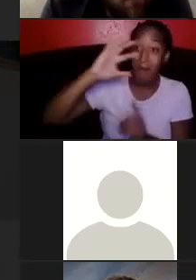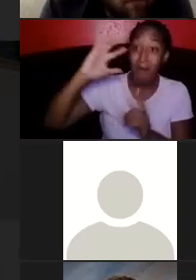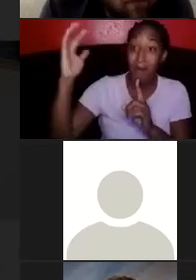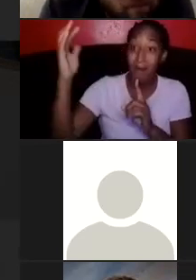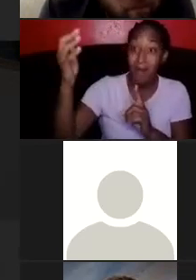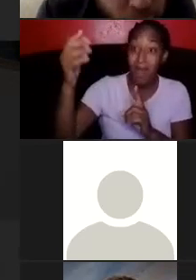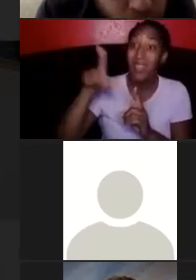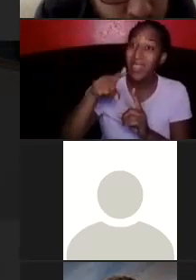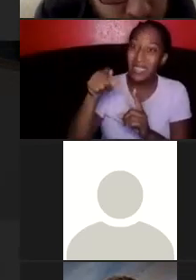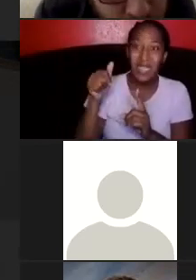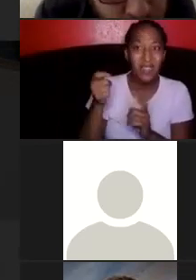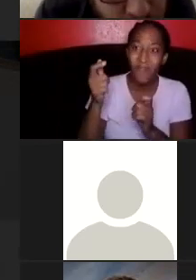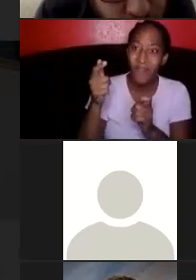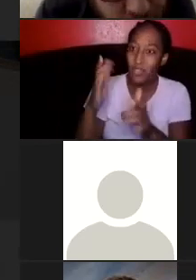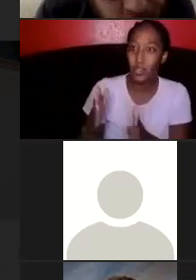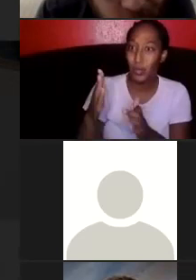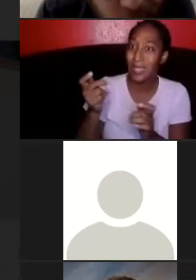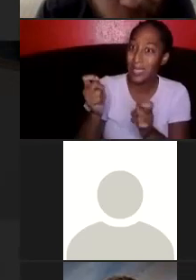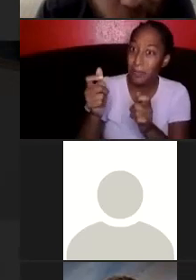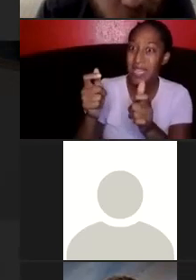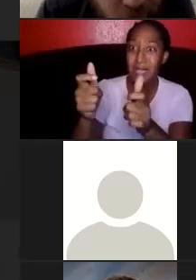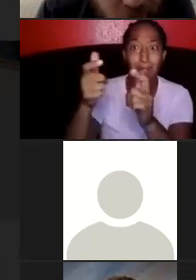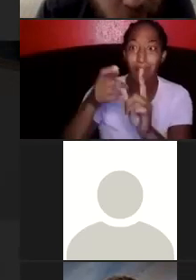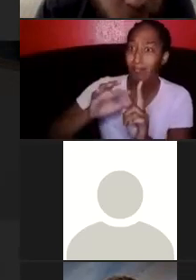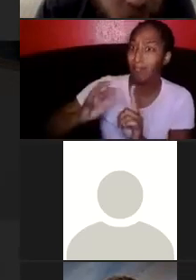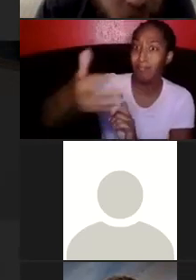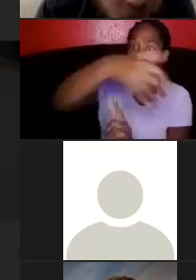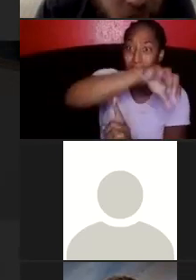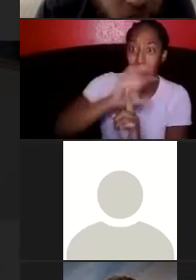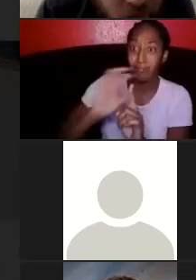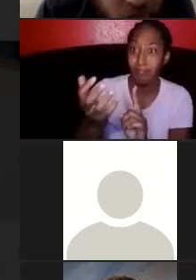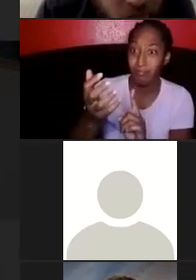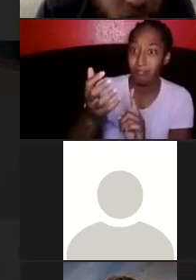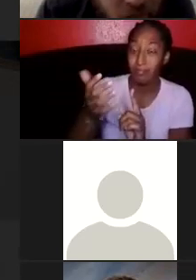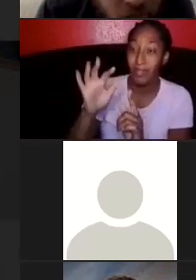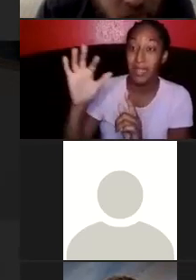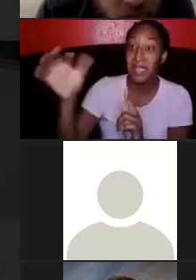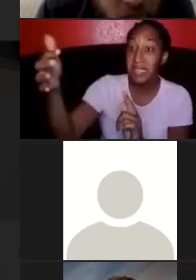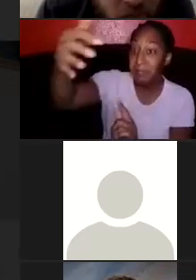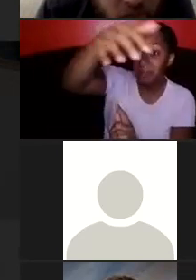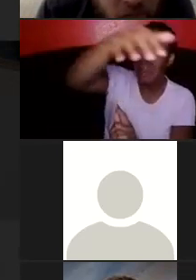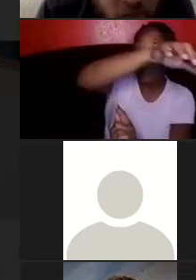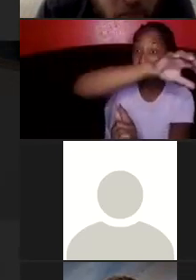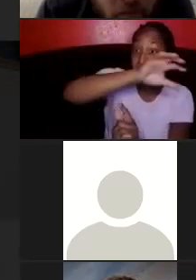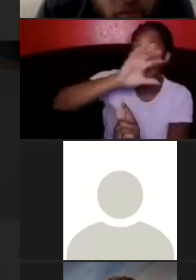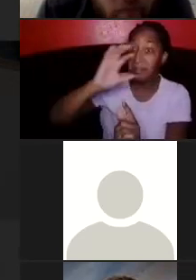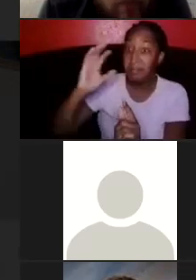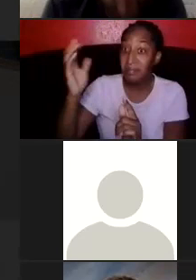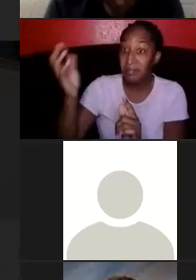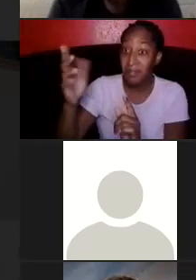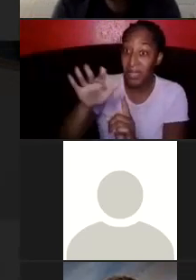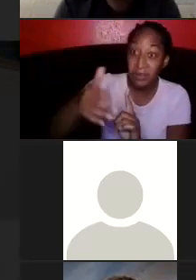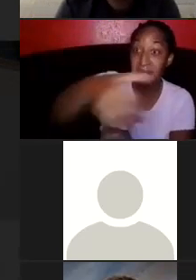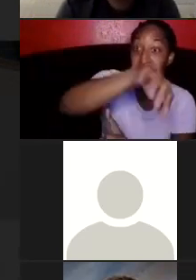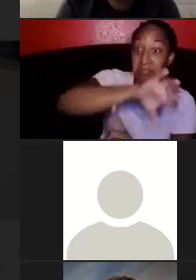Okay. And then we can figure out the amount of acceleration that's being felt by that